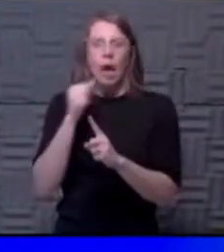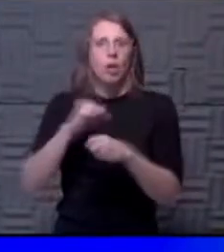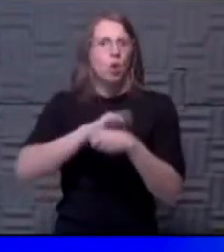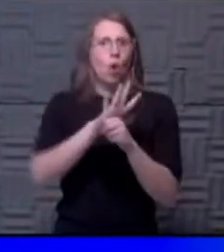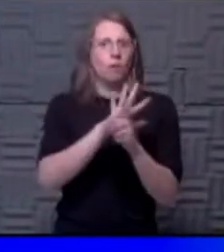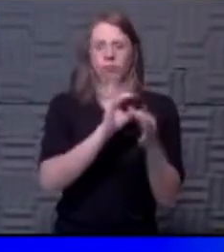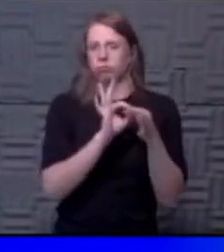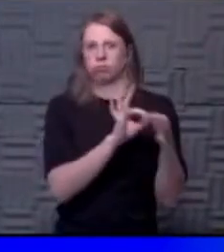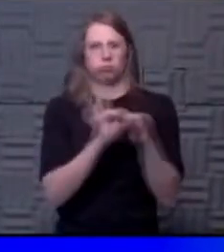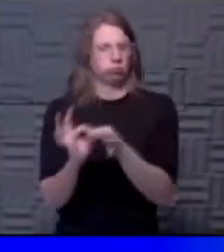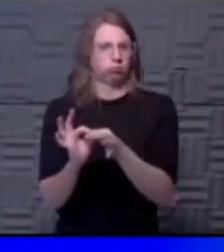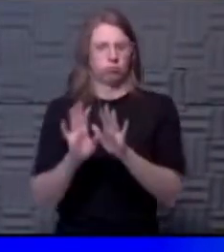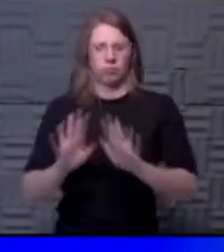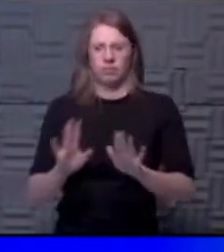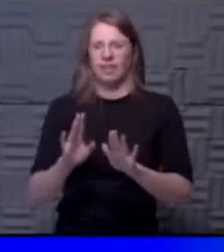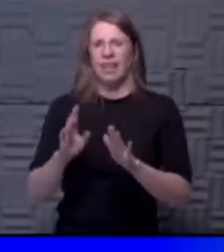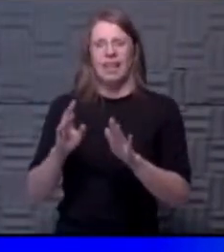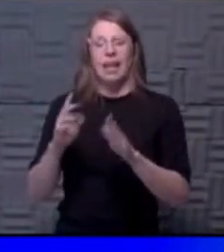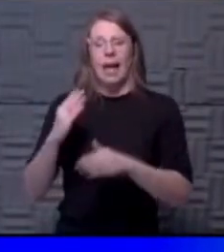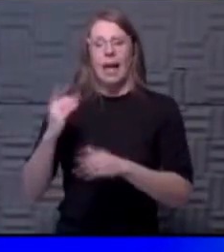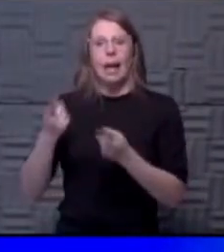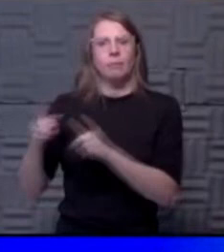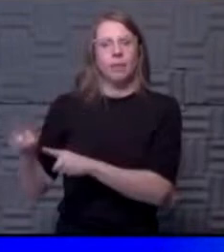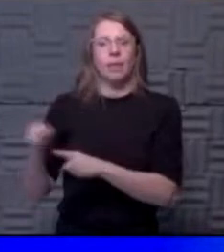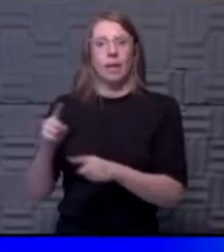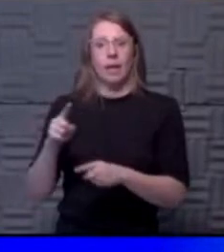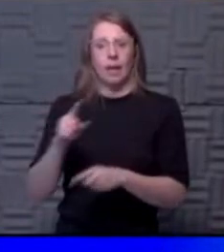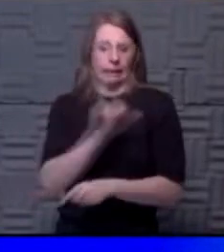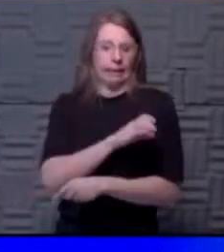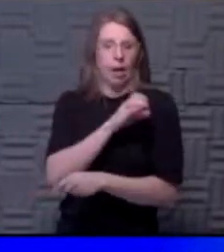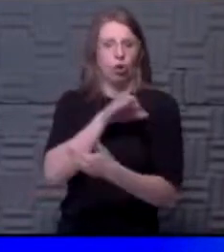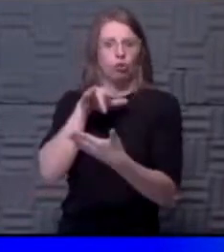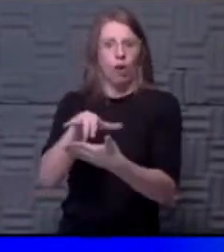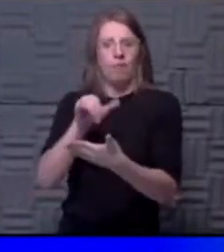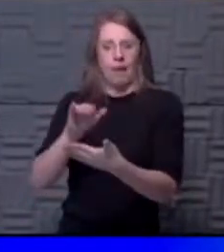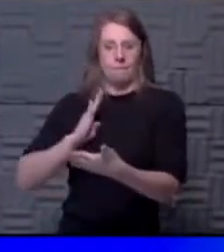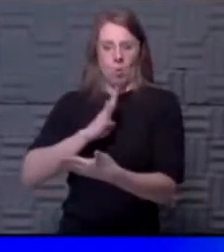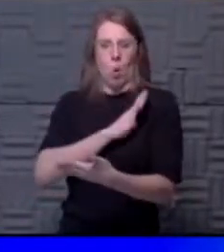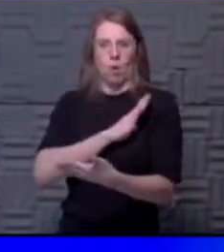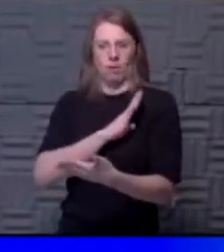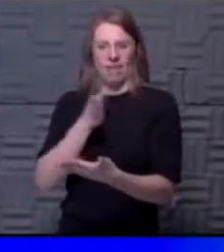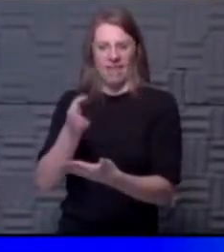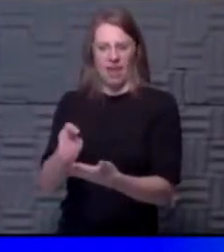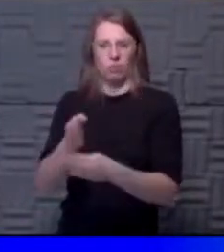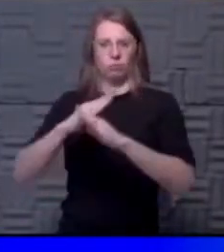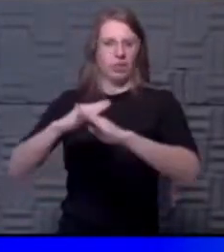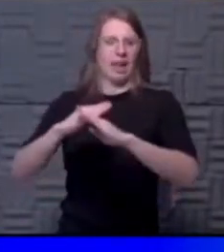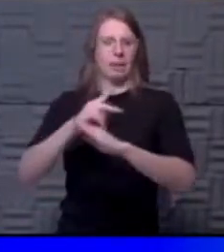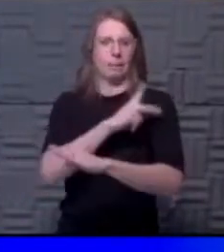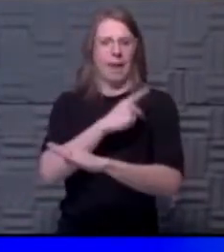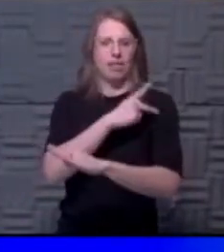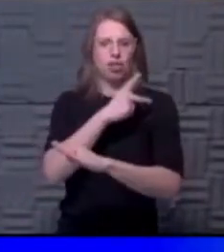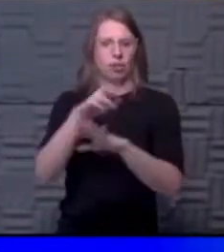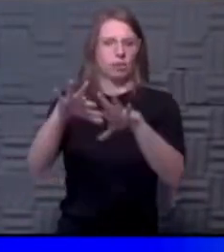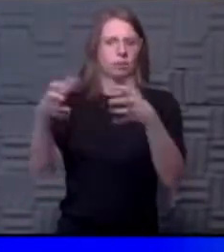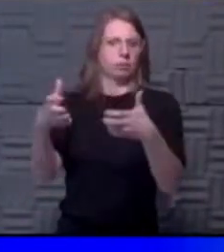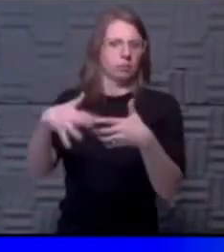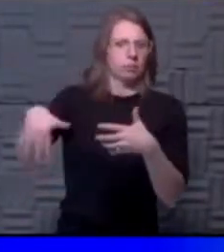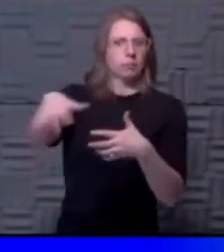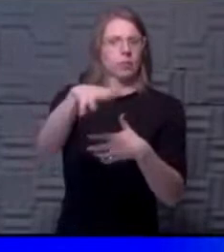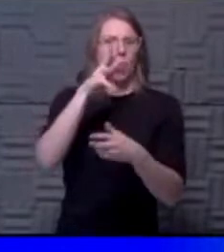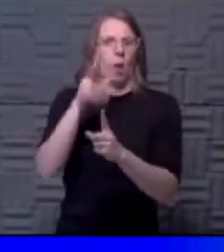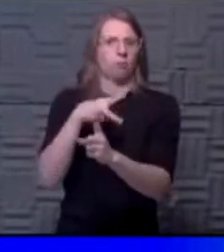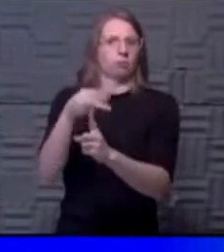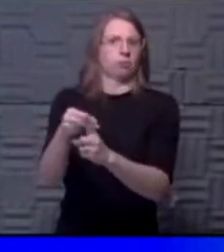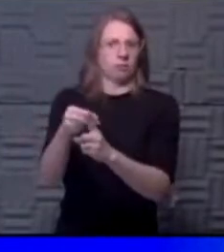So this is just everything that happens. Anytime that you have clinical trial, that board is there to protect the patients, and that's what it's